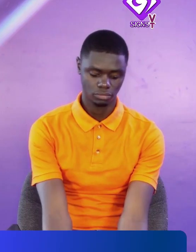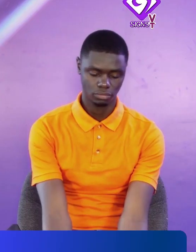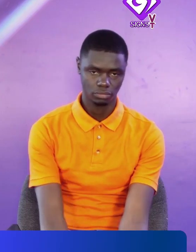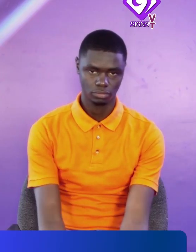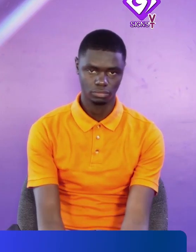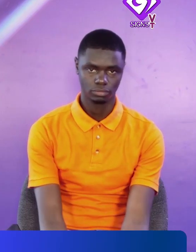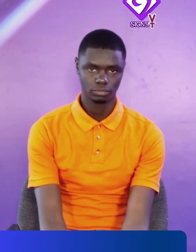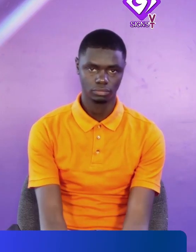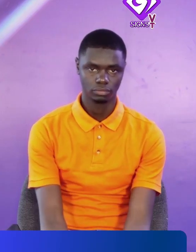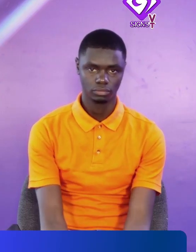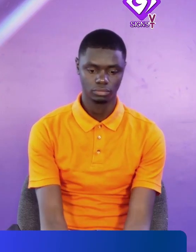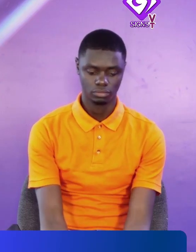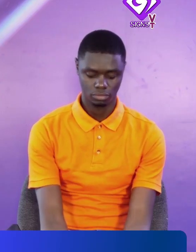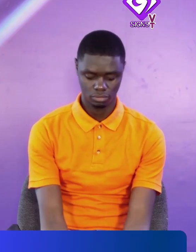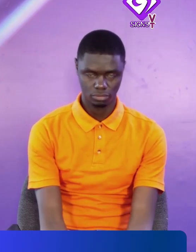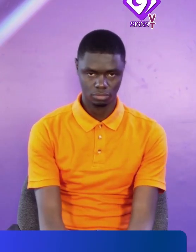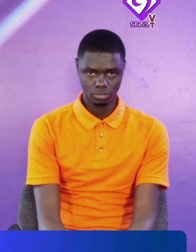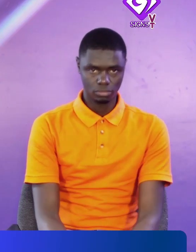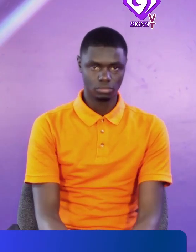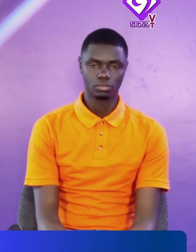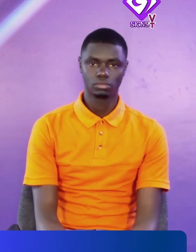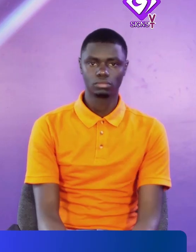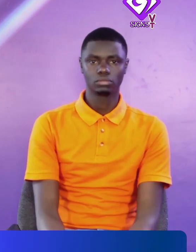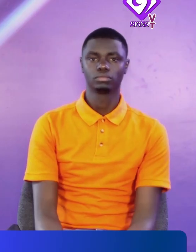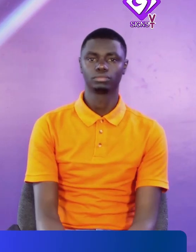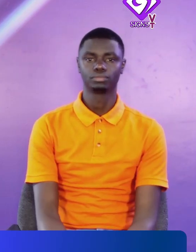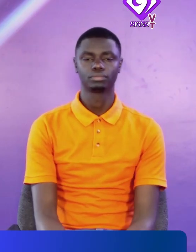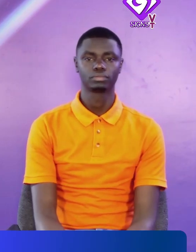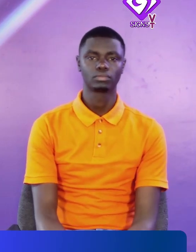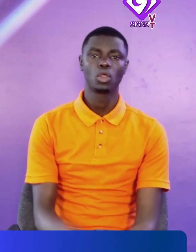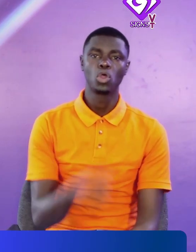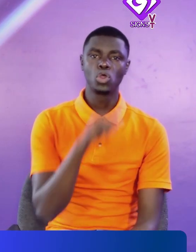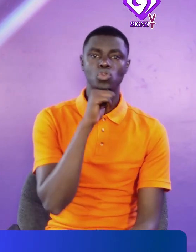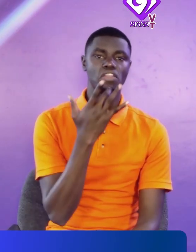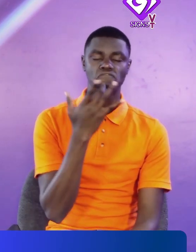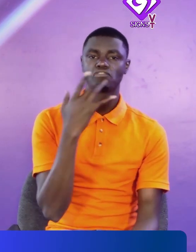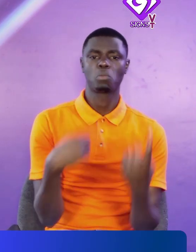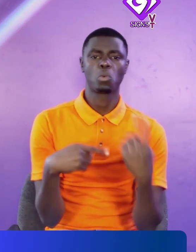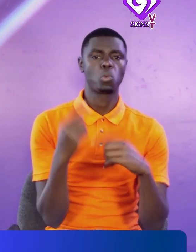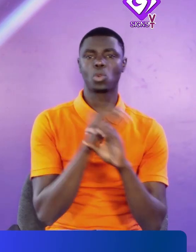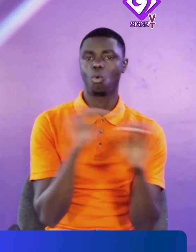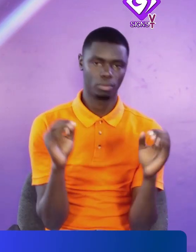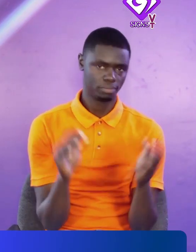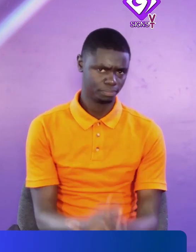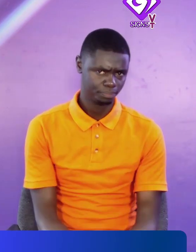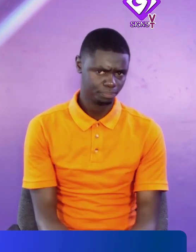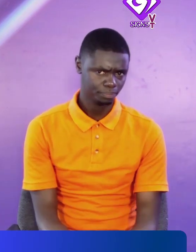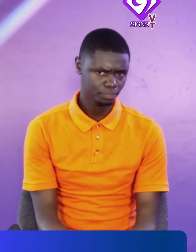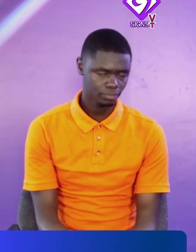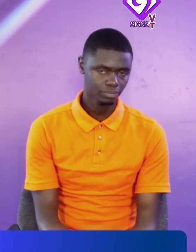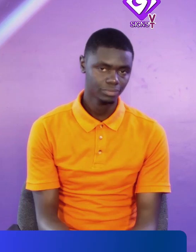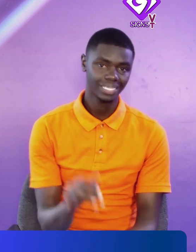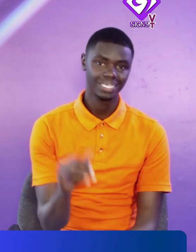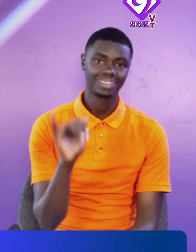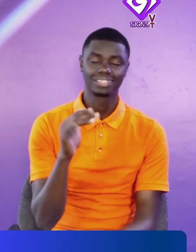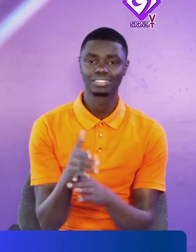not a fluke. It was not a favorable track. Hawakushinda juu ilikuwa favorable. That upgrade ya flow